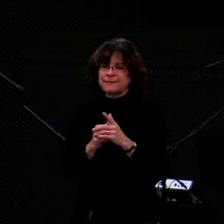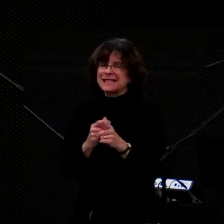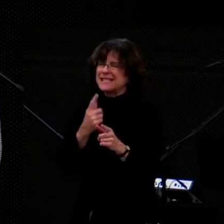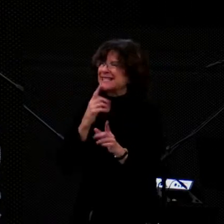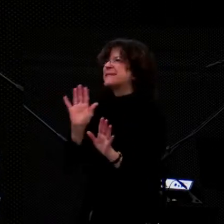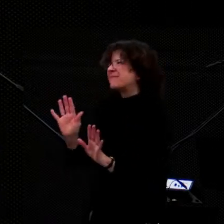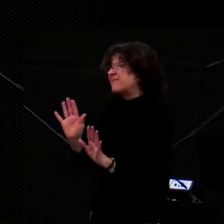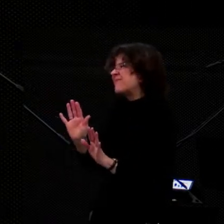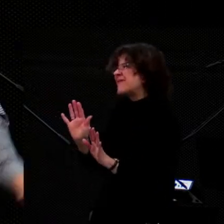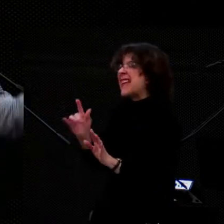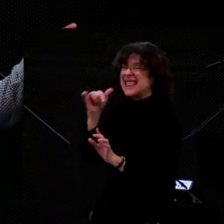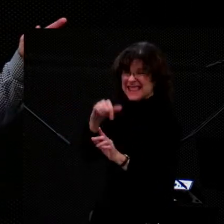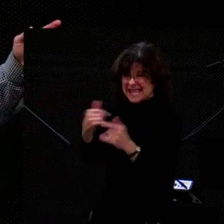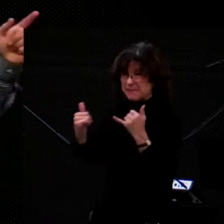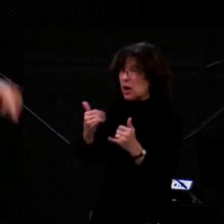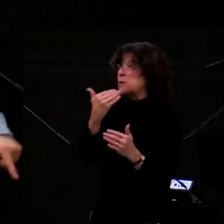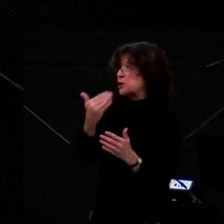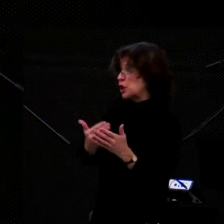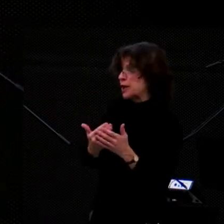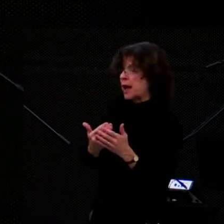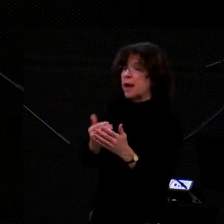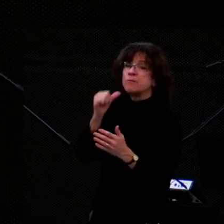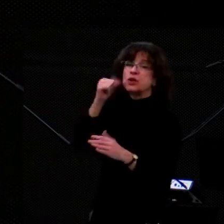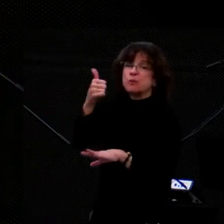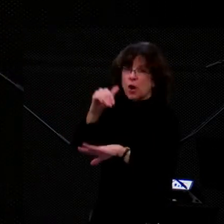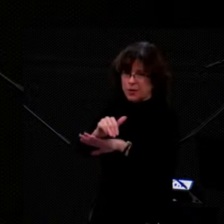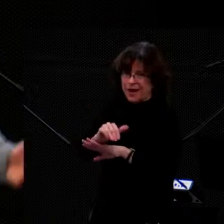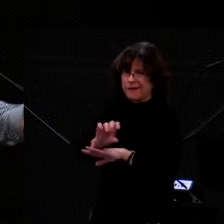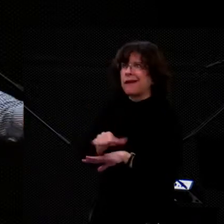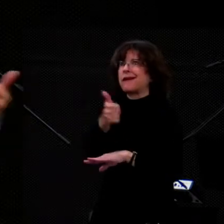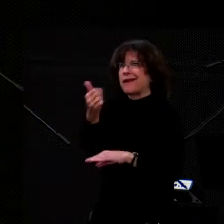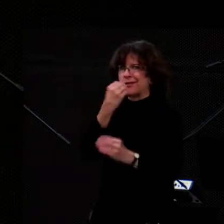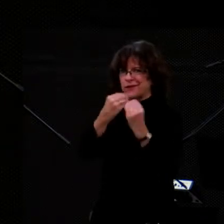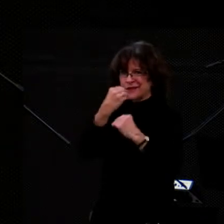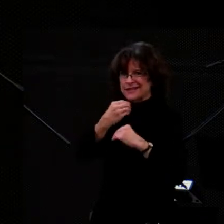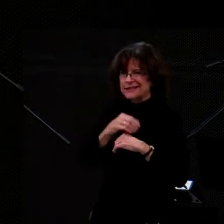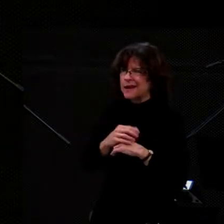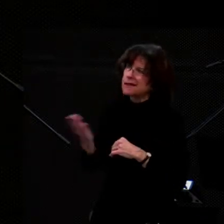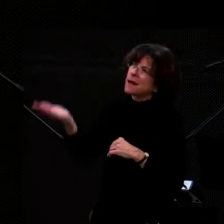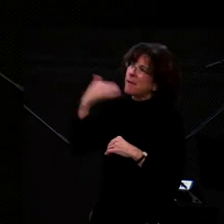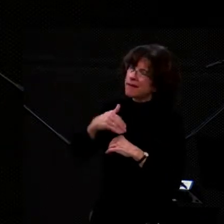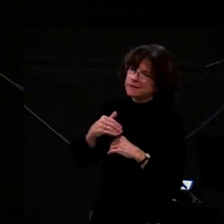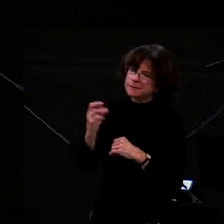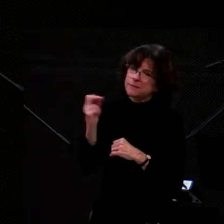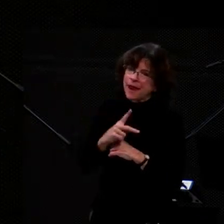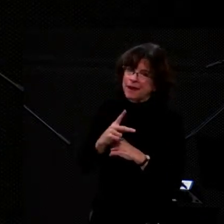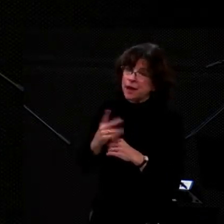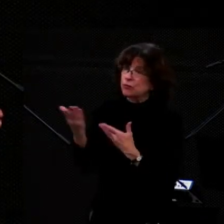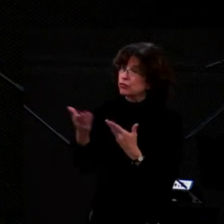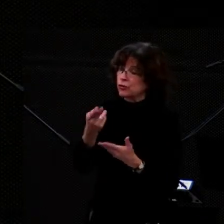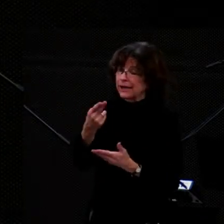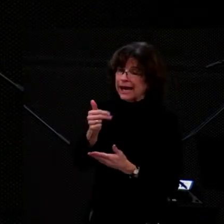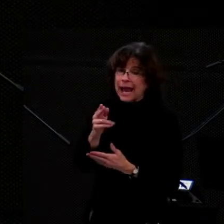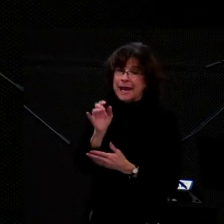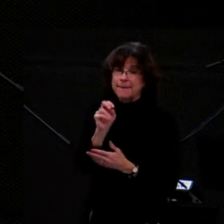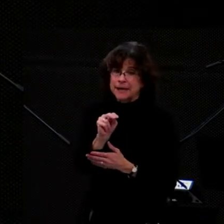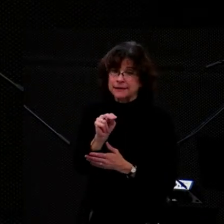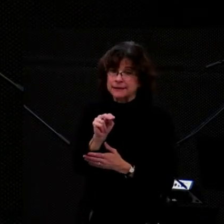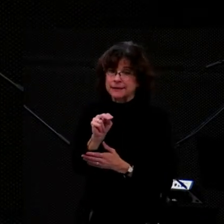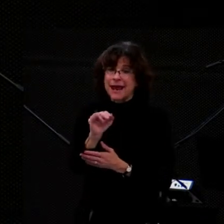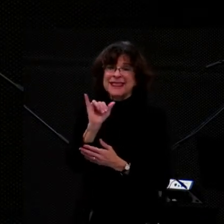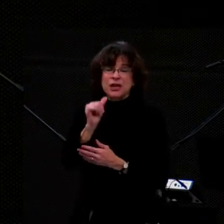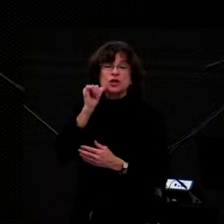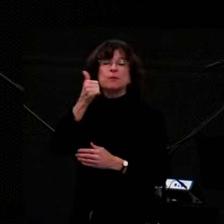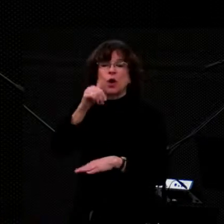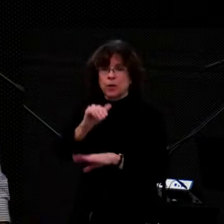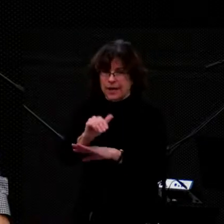If you think this party was great, the party tomorrow is going to even be better. And I want you to bring Haman. And at the party tomorrow, at the banquet tomorrow,